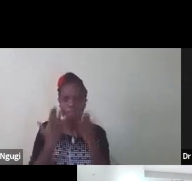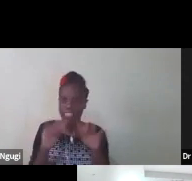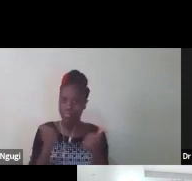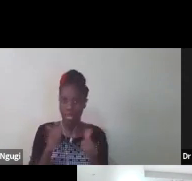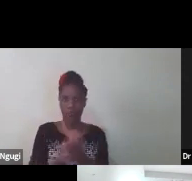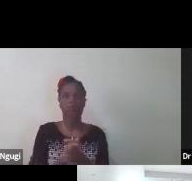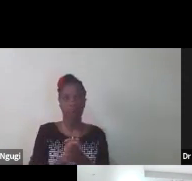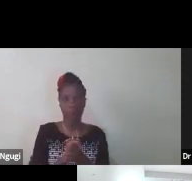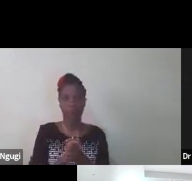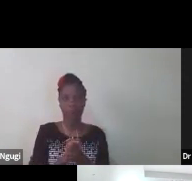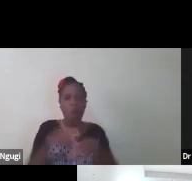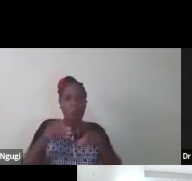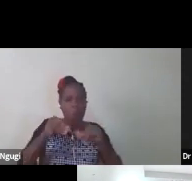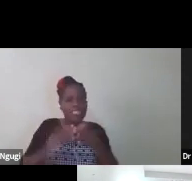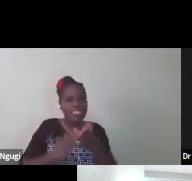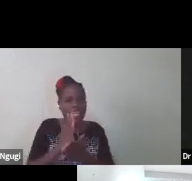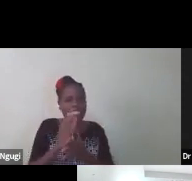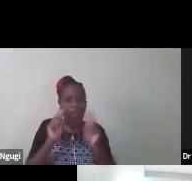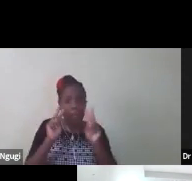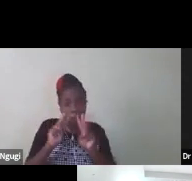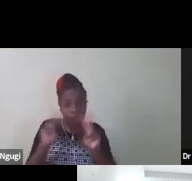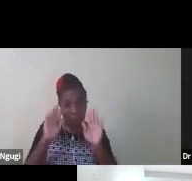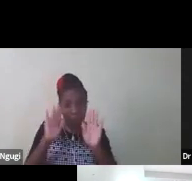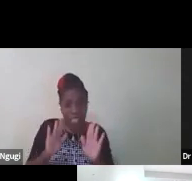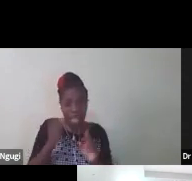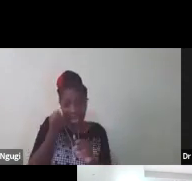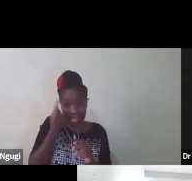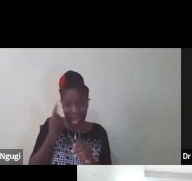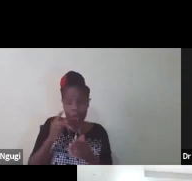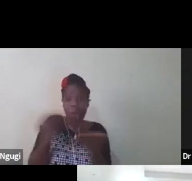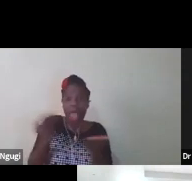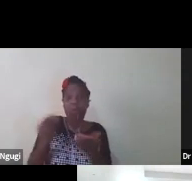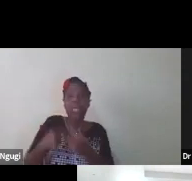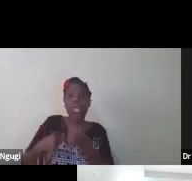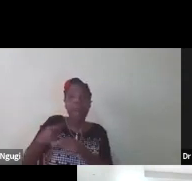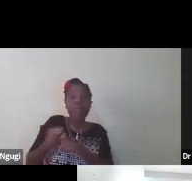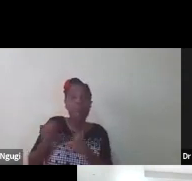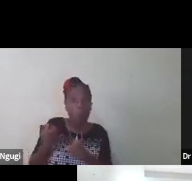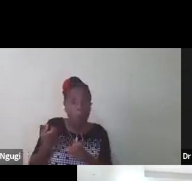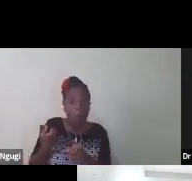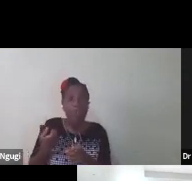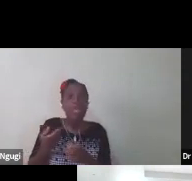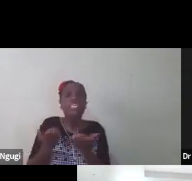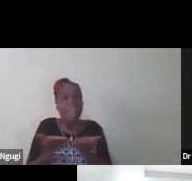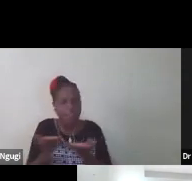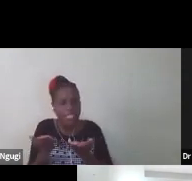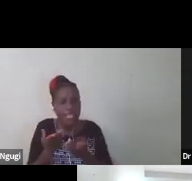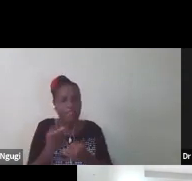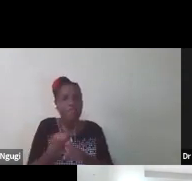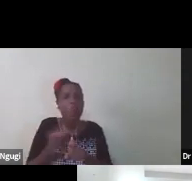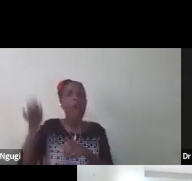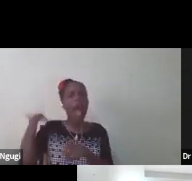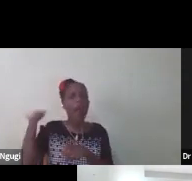to see where we have come from, know how services have been. There have been services or the way we have